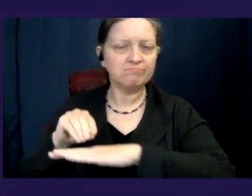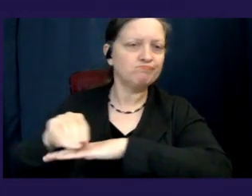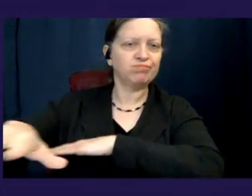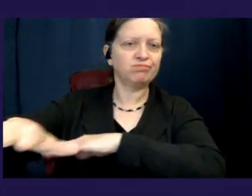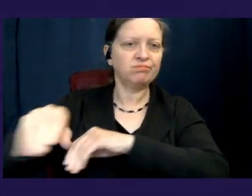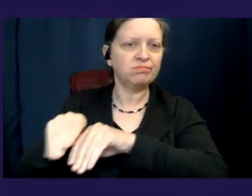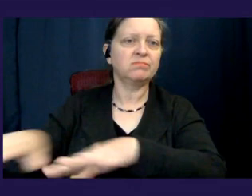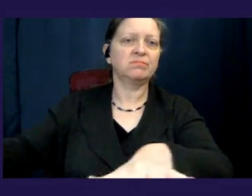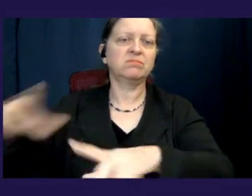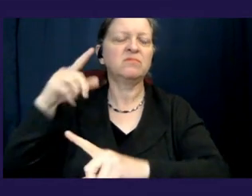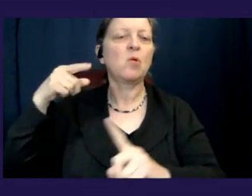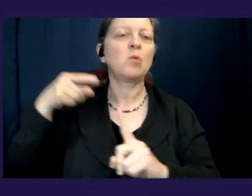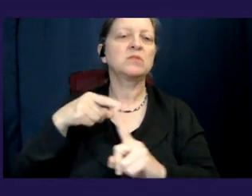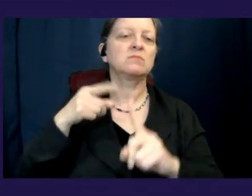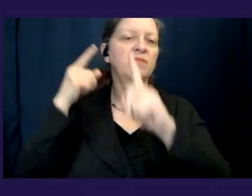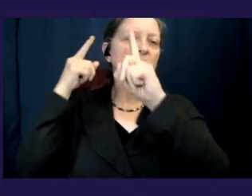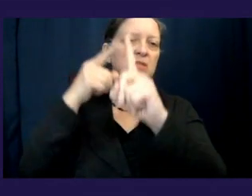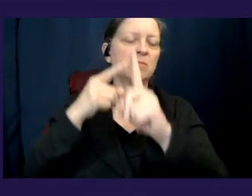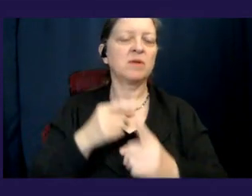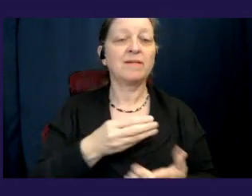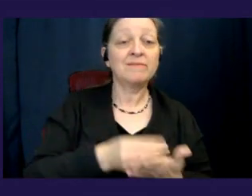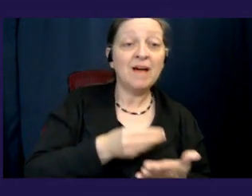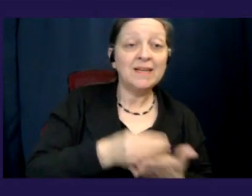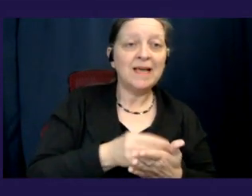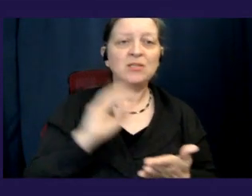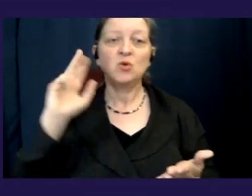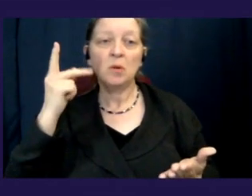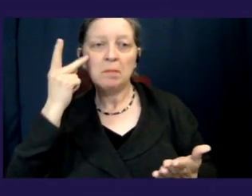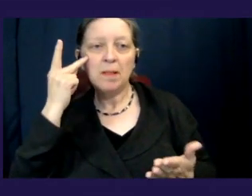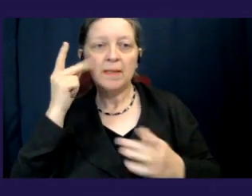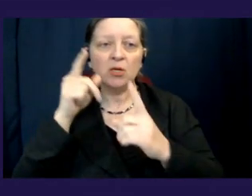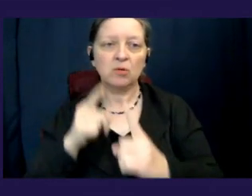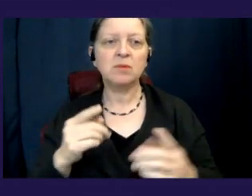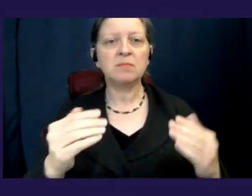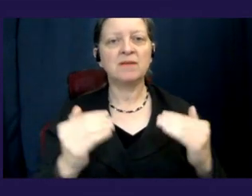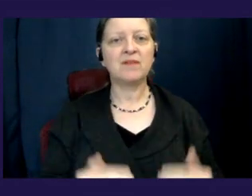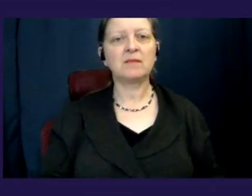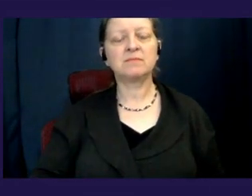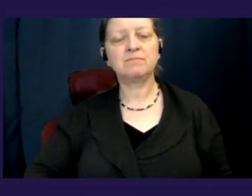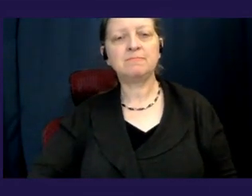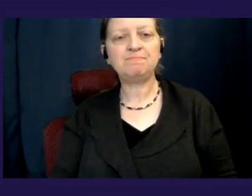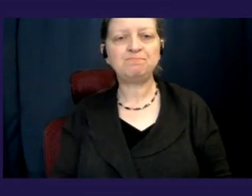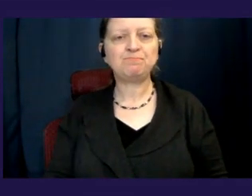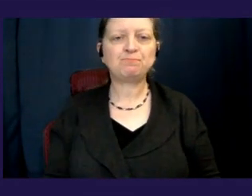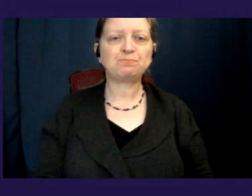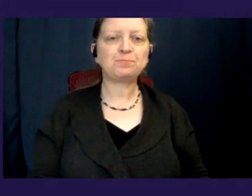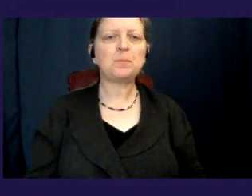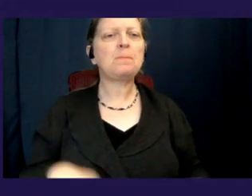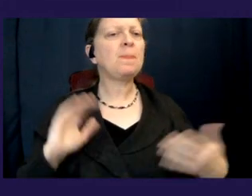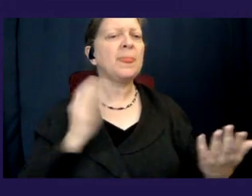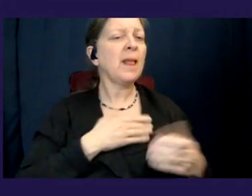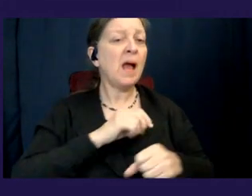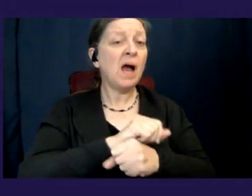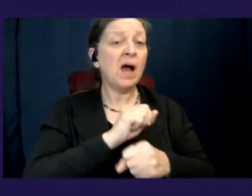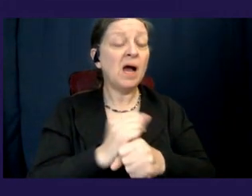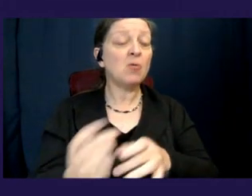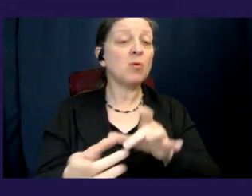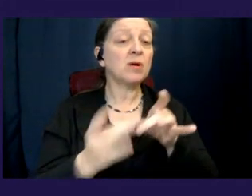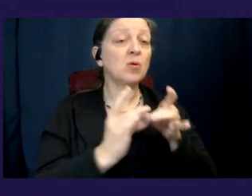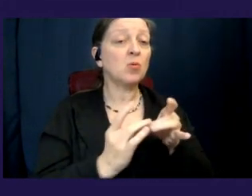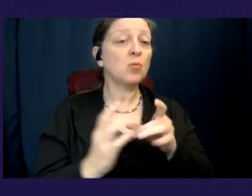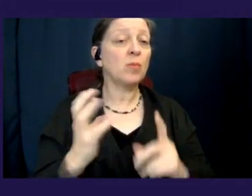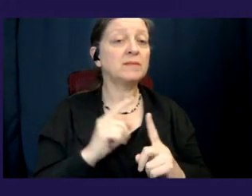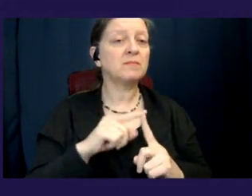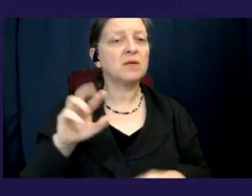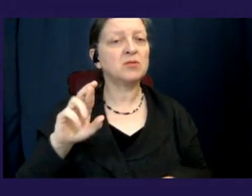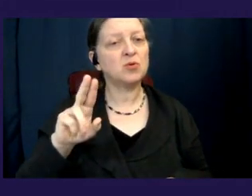a specific objective, whether financial or political. Next slide. But our work has really gone back to this term of rumors. There's